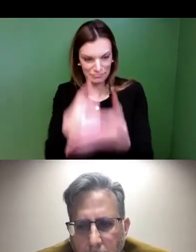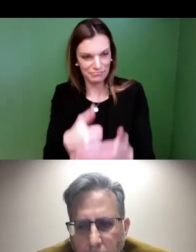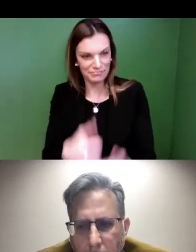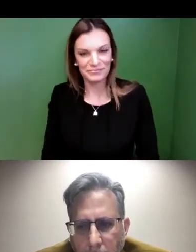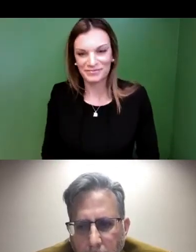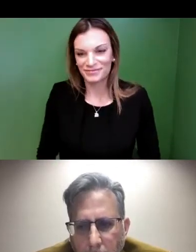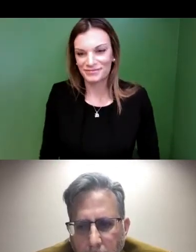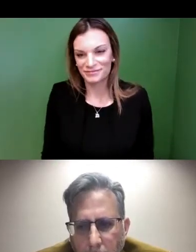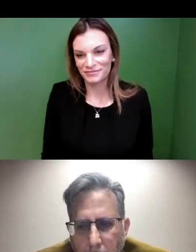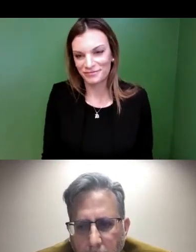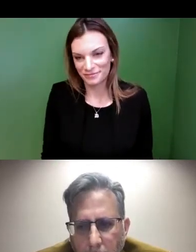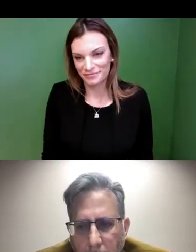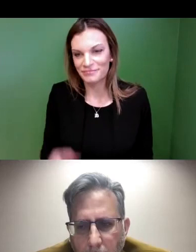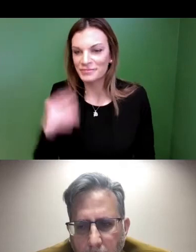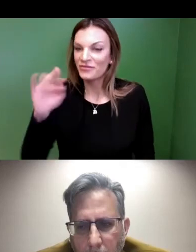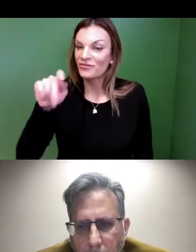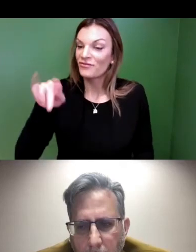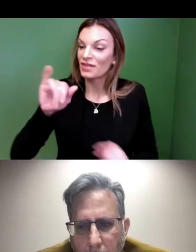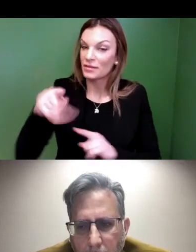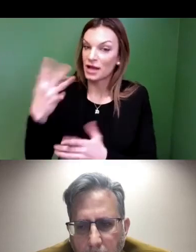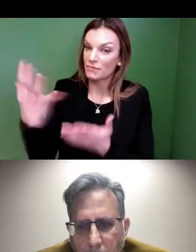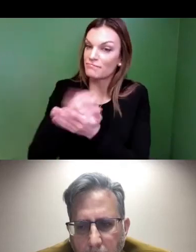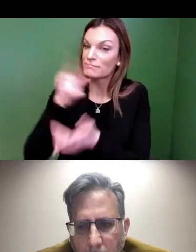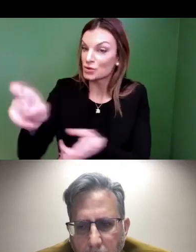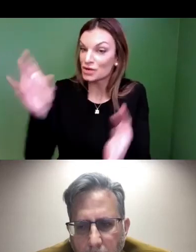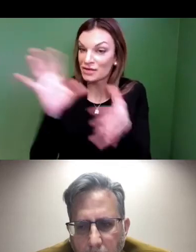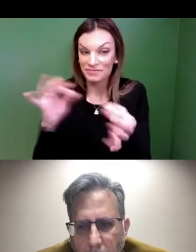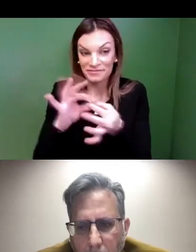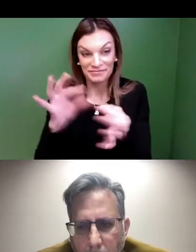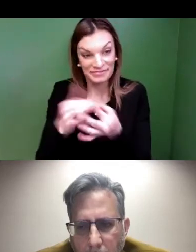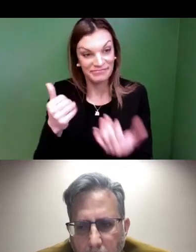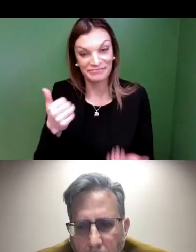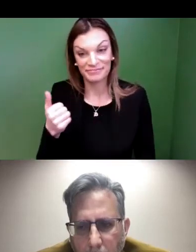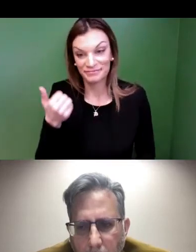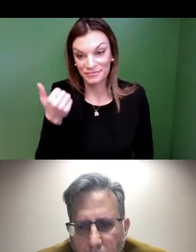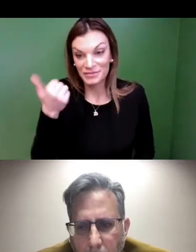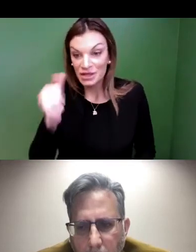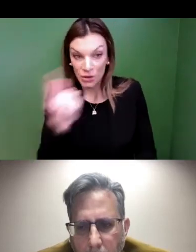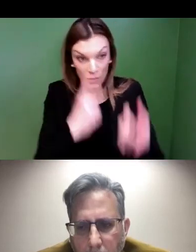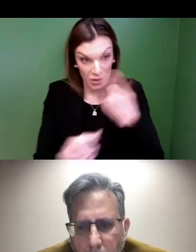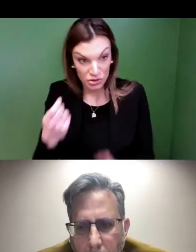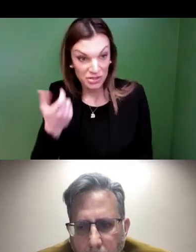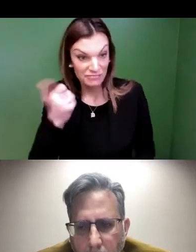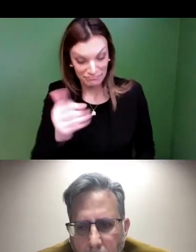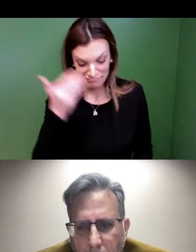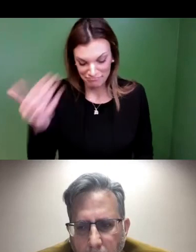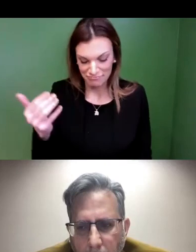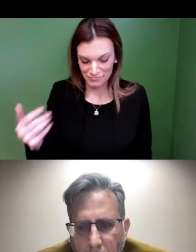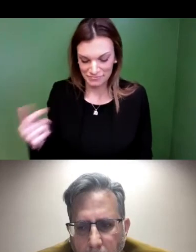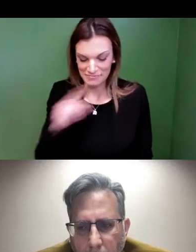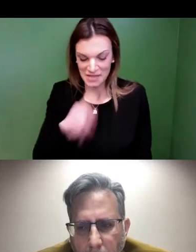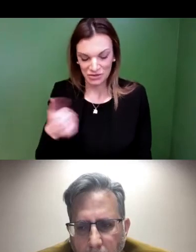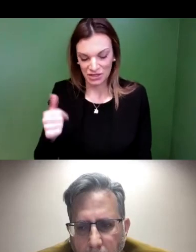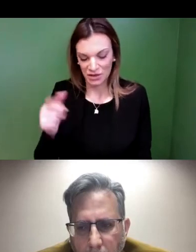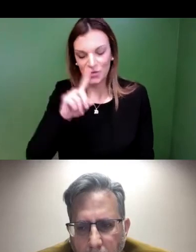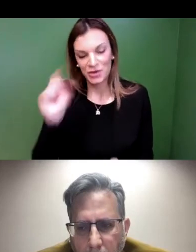give Philip a minute to talk about some of these jobs. And if anyone has a question about these jobs, we can answer those as well.